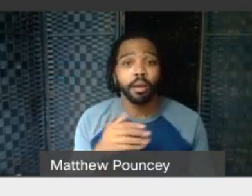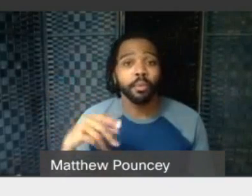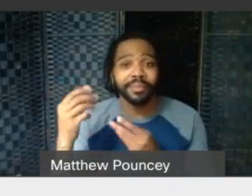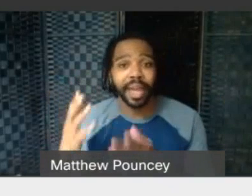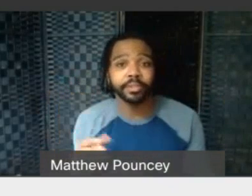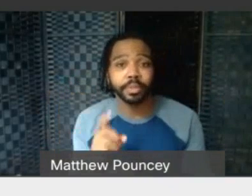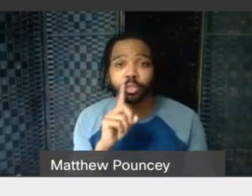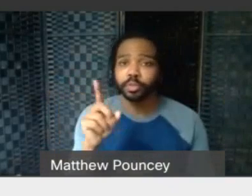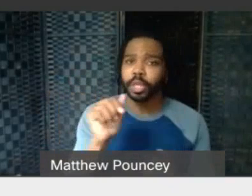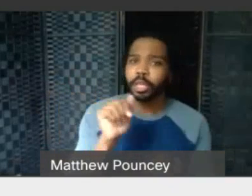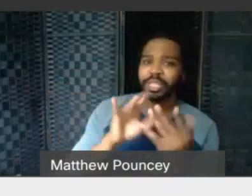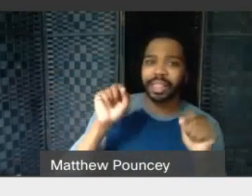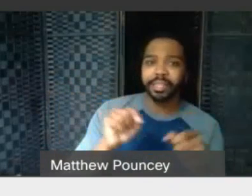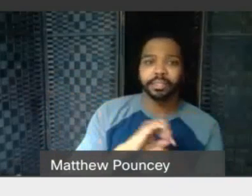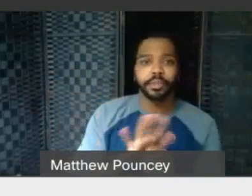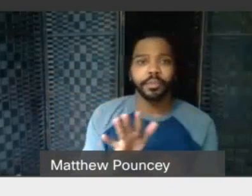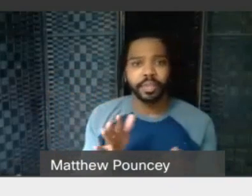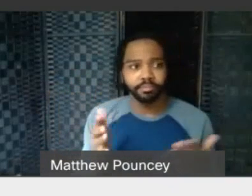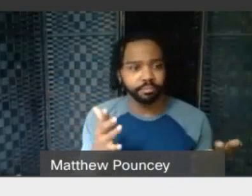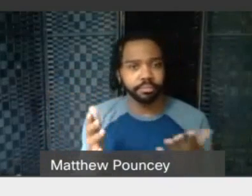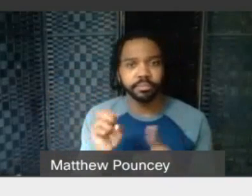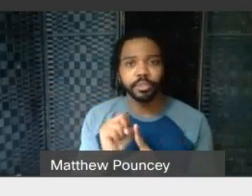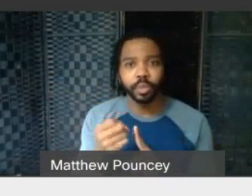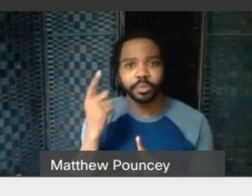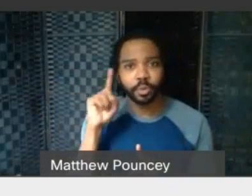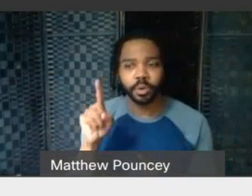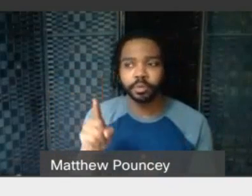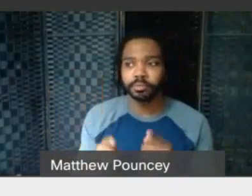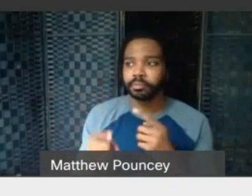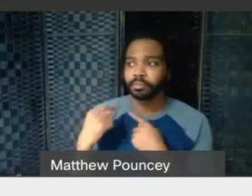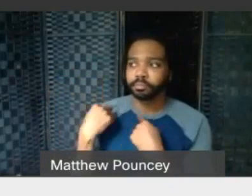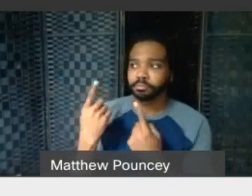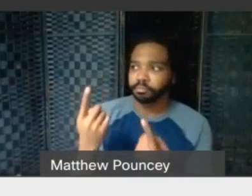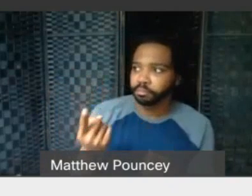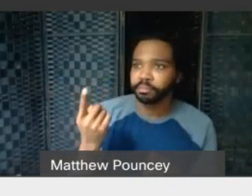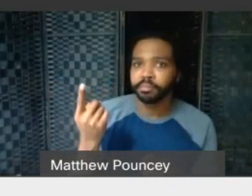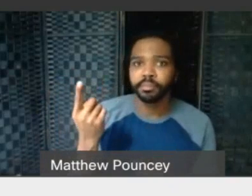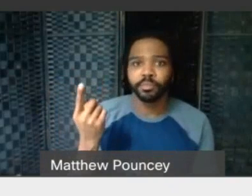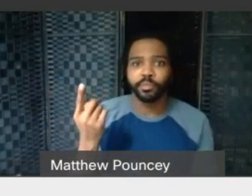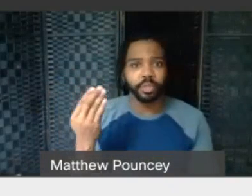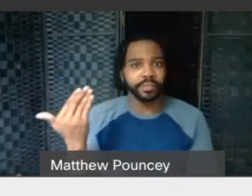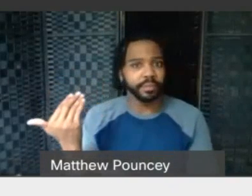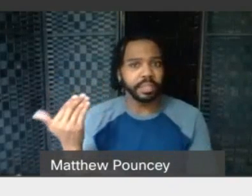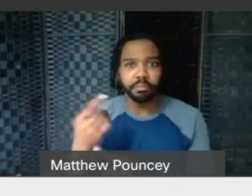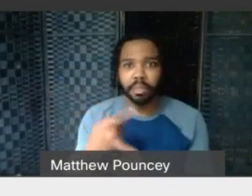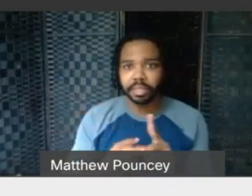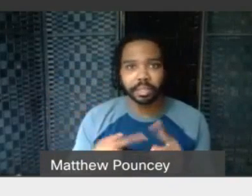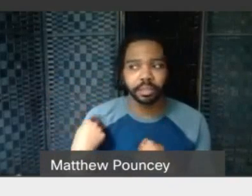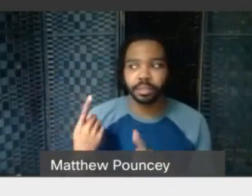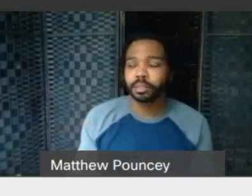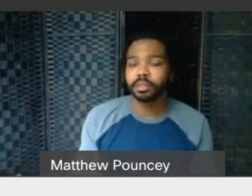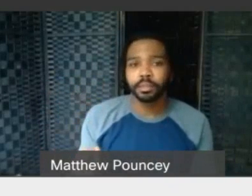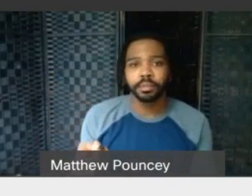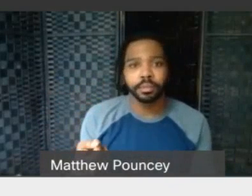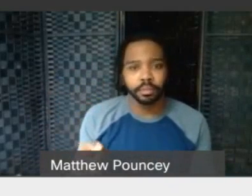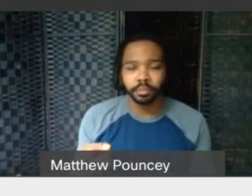this pandemic for the last, was 14, 15 months. That has gone